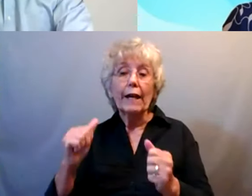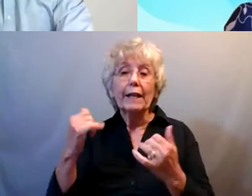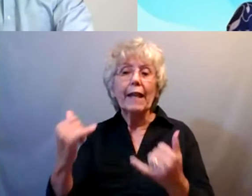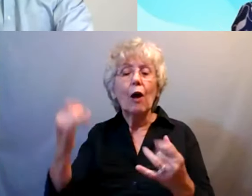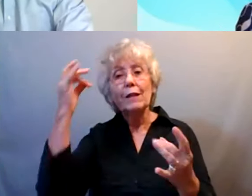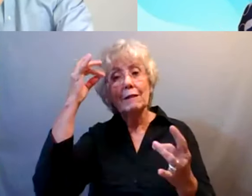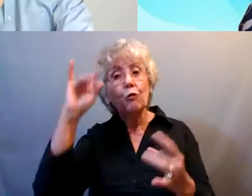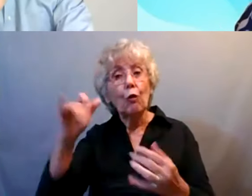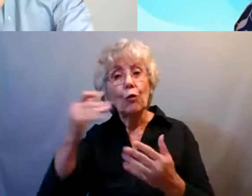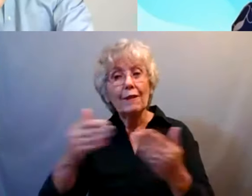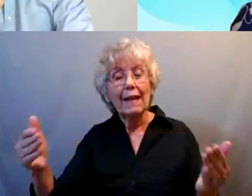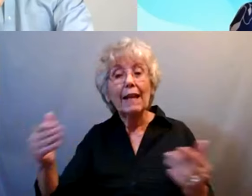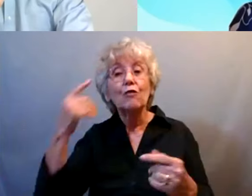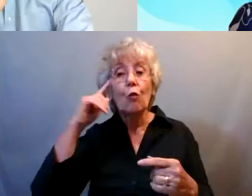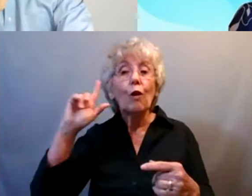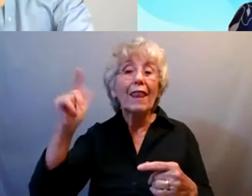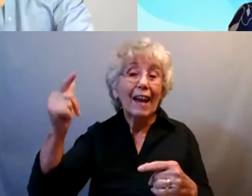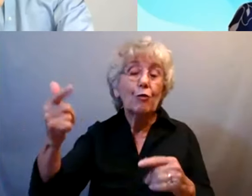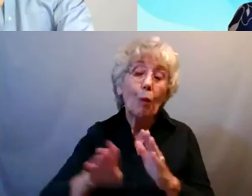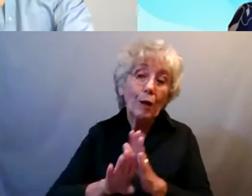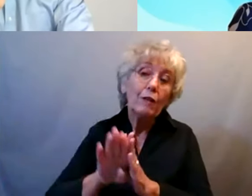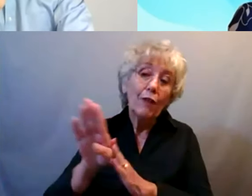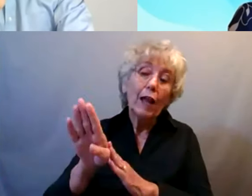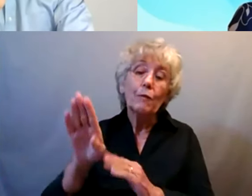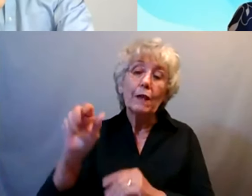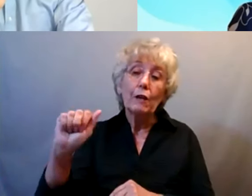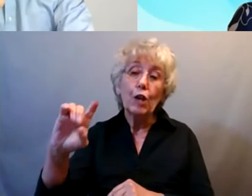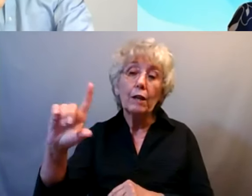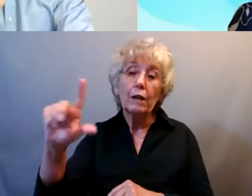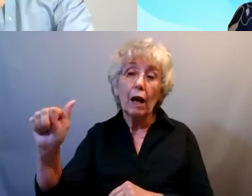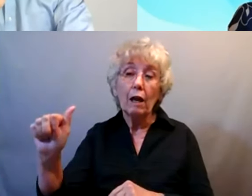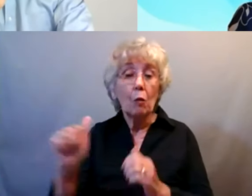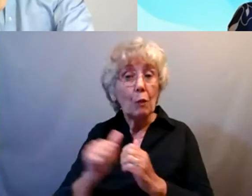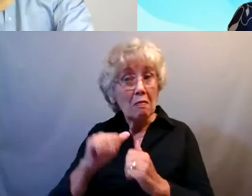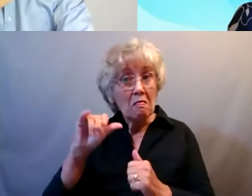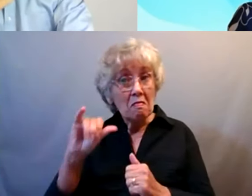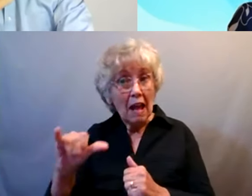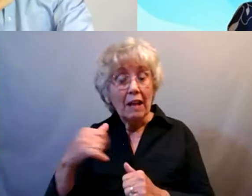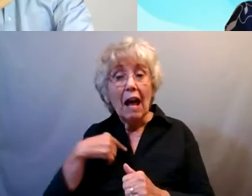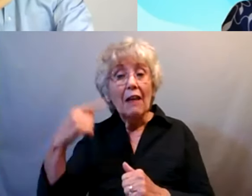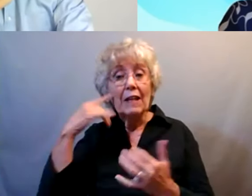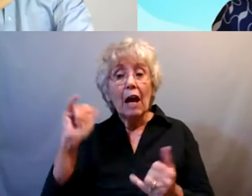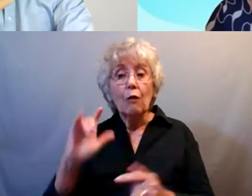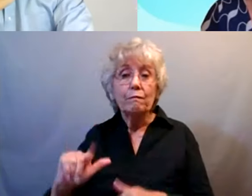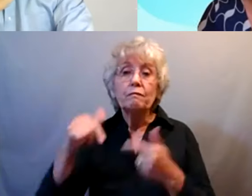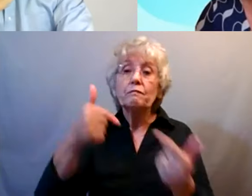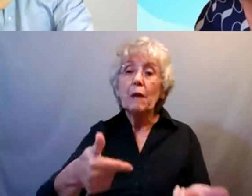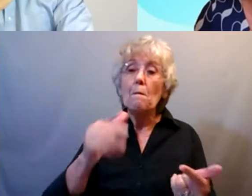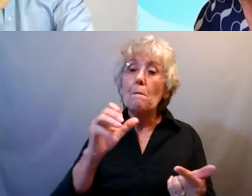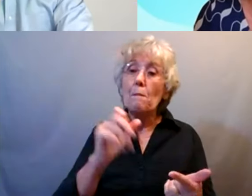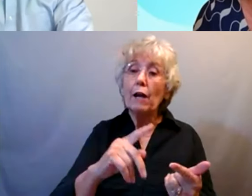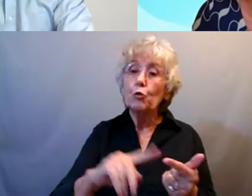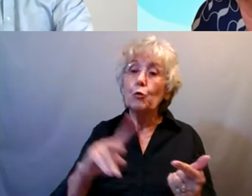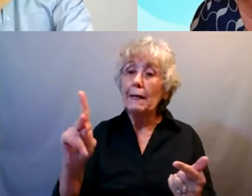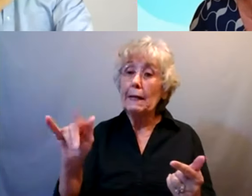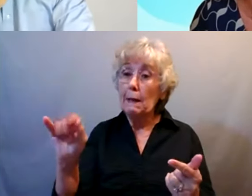the agenda is being developed. So with that, I think, Kim, I'm going to turn it back over to you. And if I